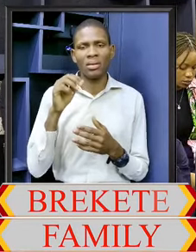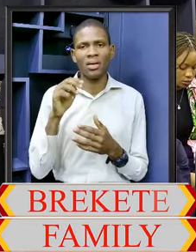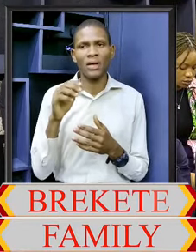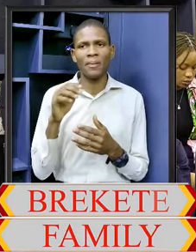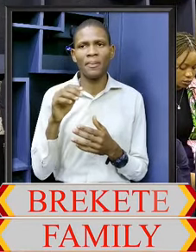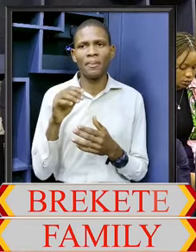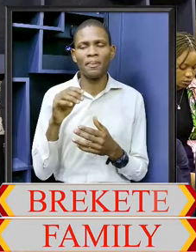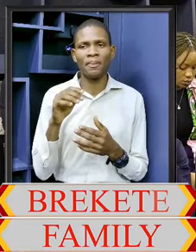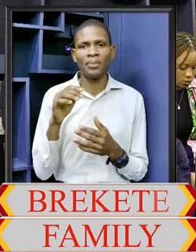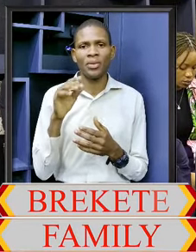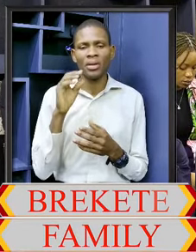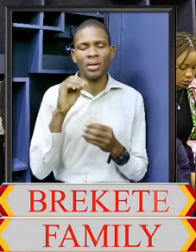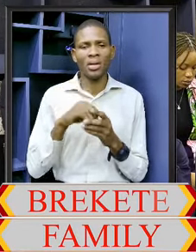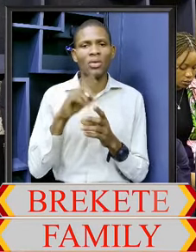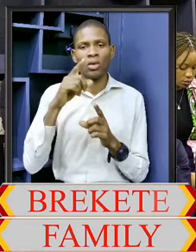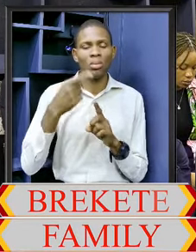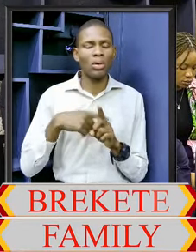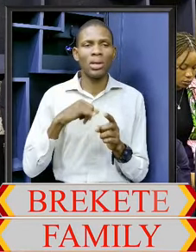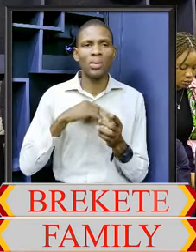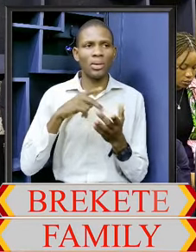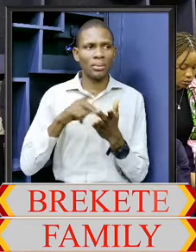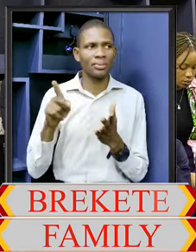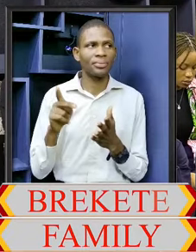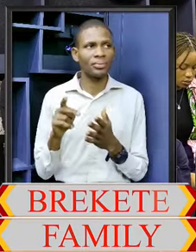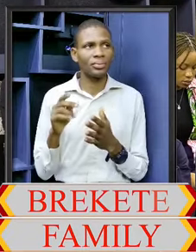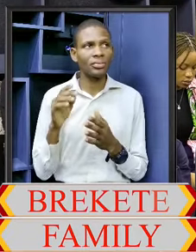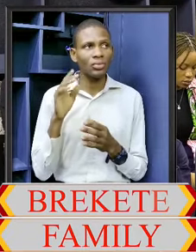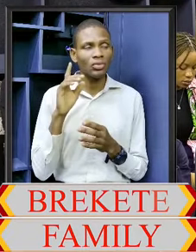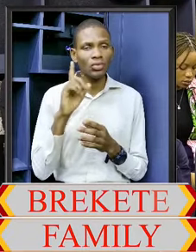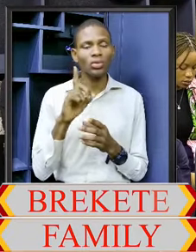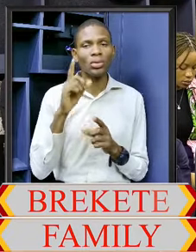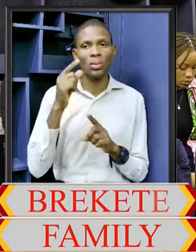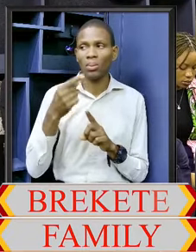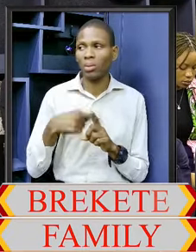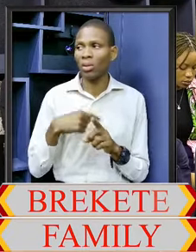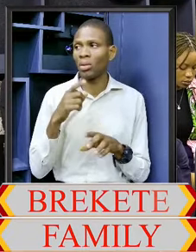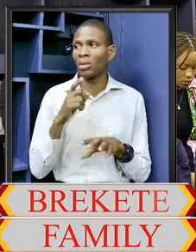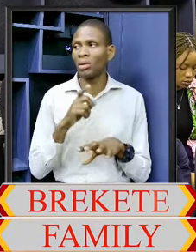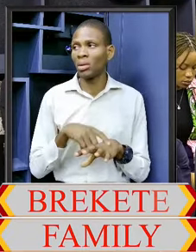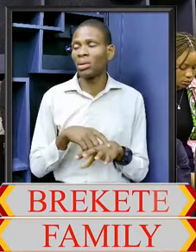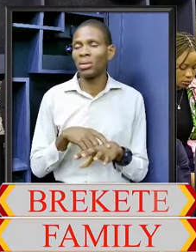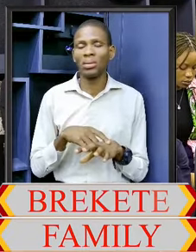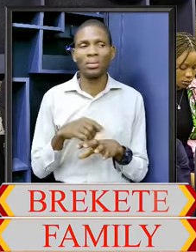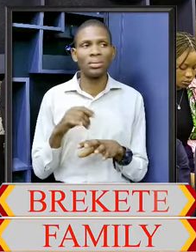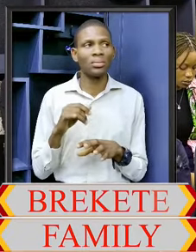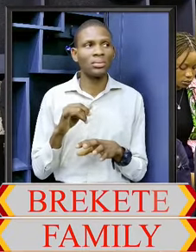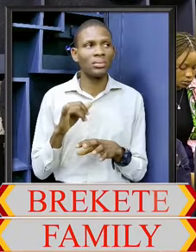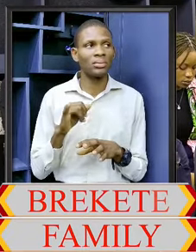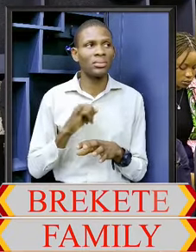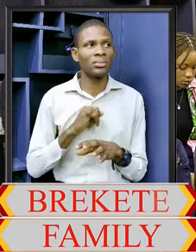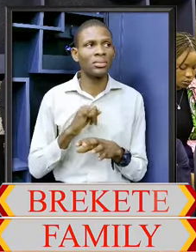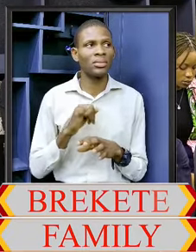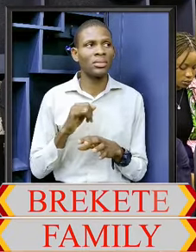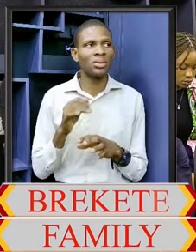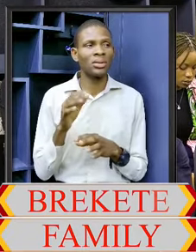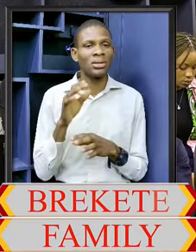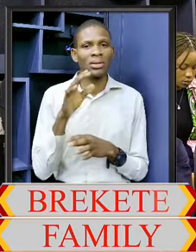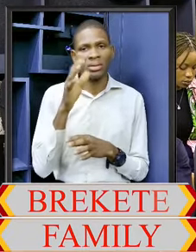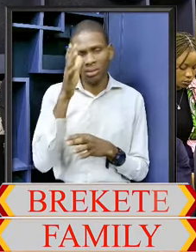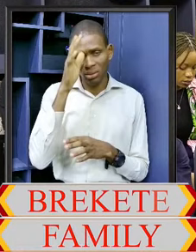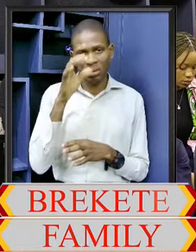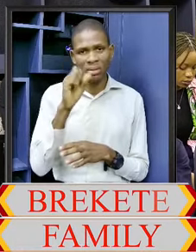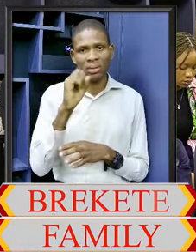When? In 1 month. 1 month time. Yes, I will try my Daddy,